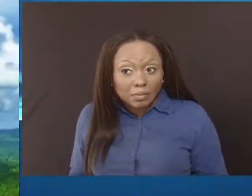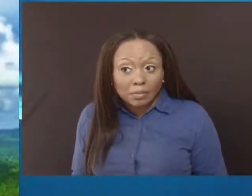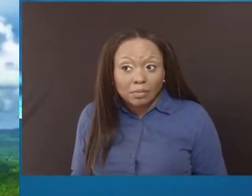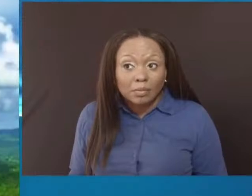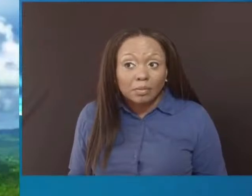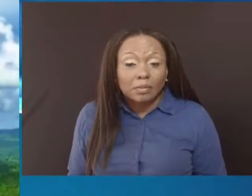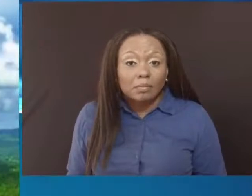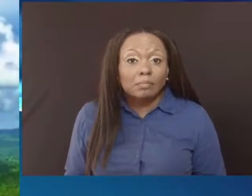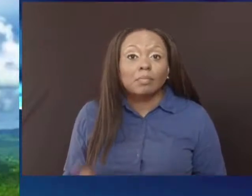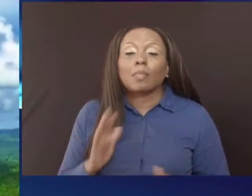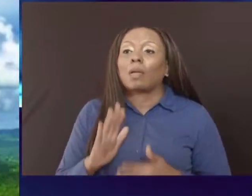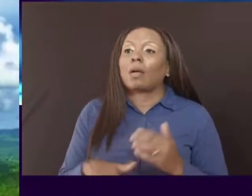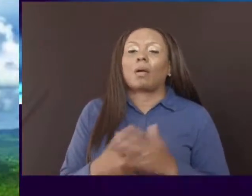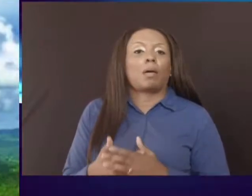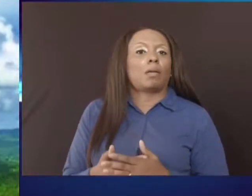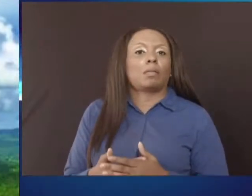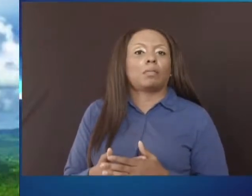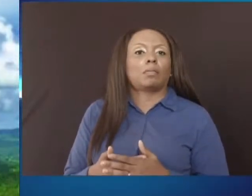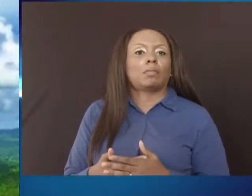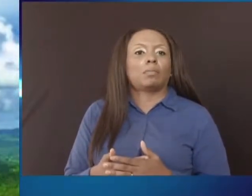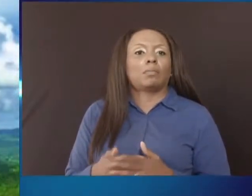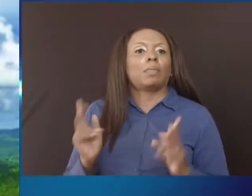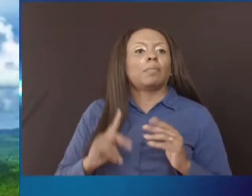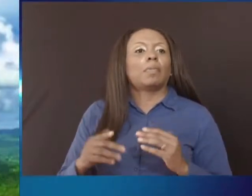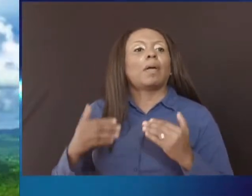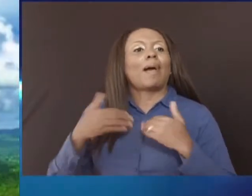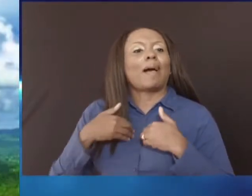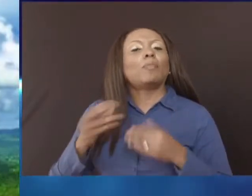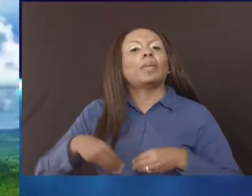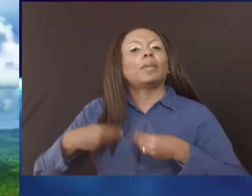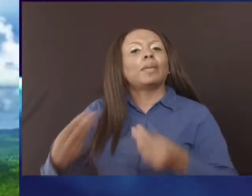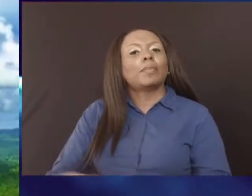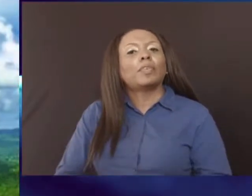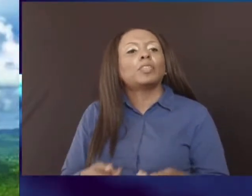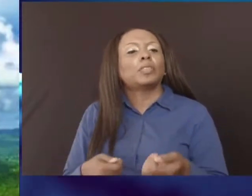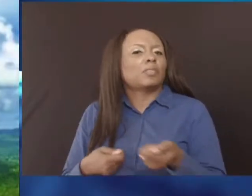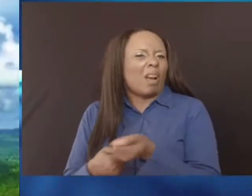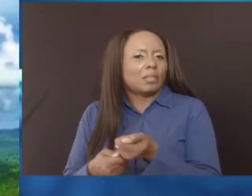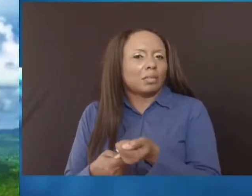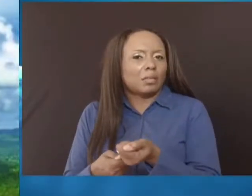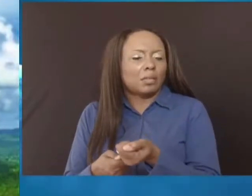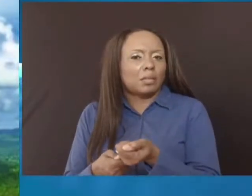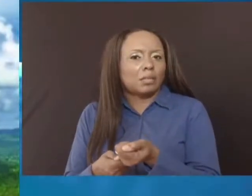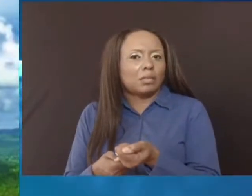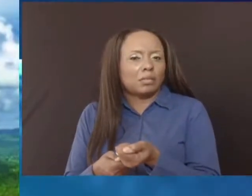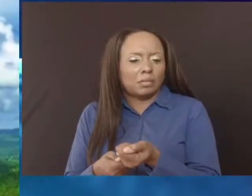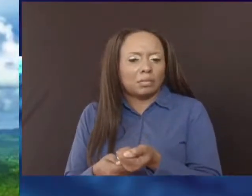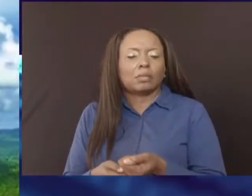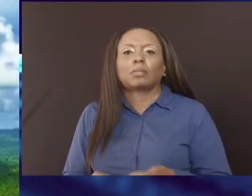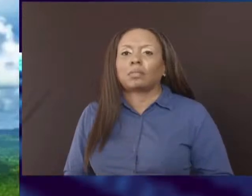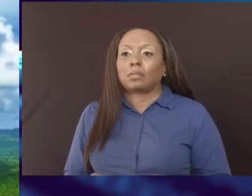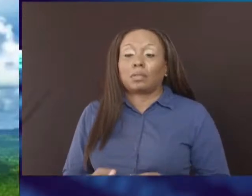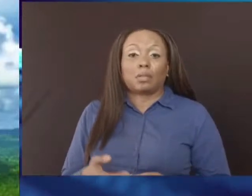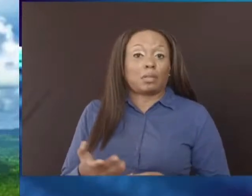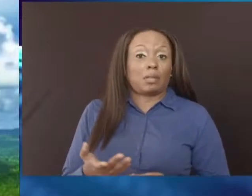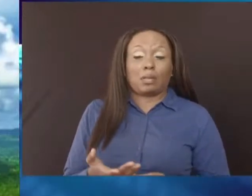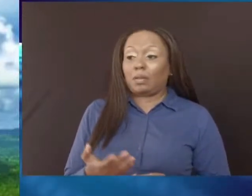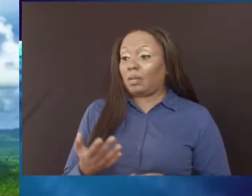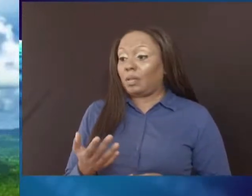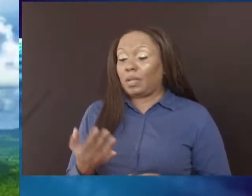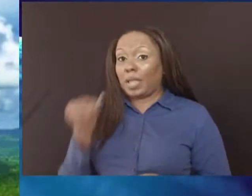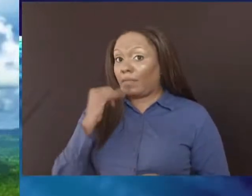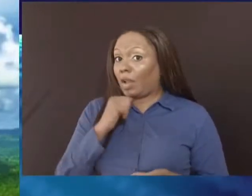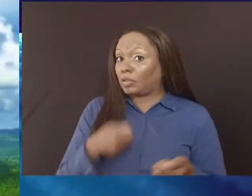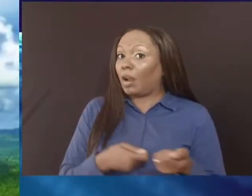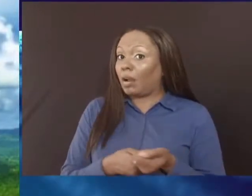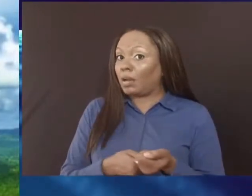is issued with a charger, we then get very, very concerned that you don't want to charge